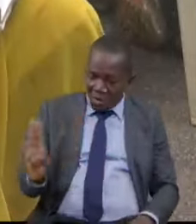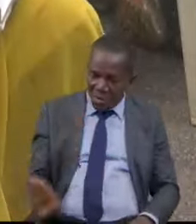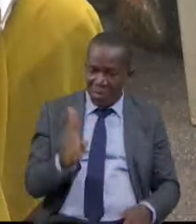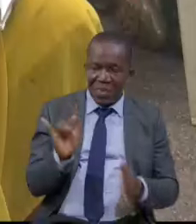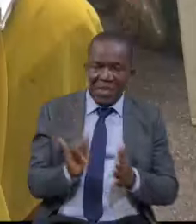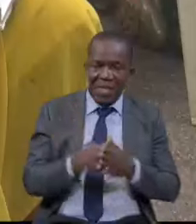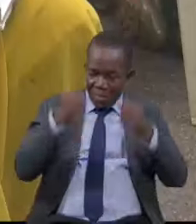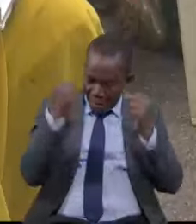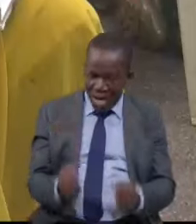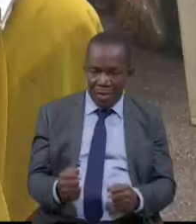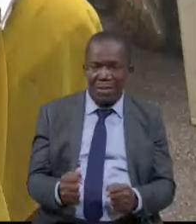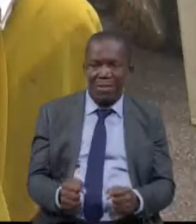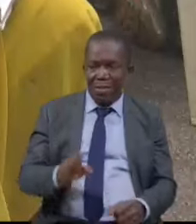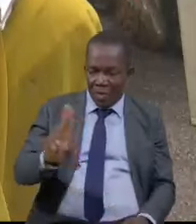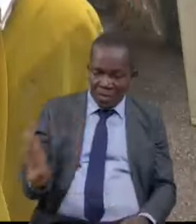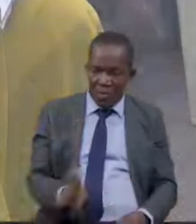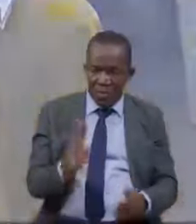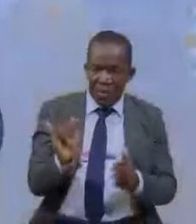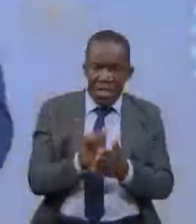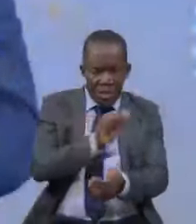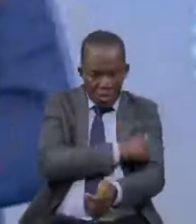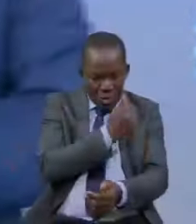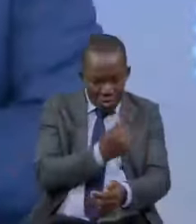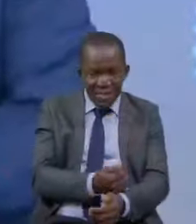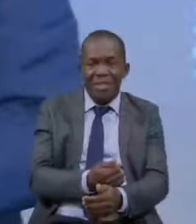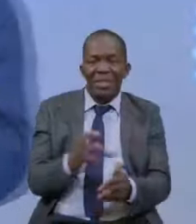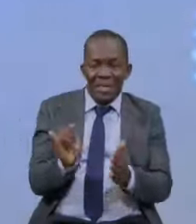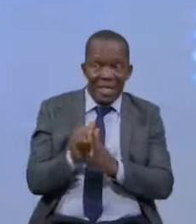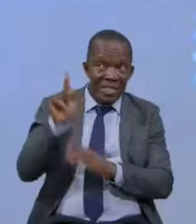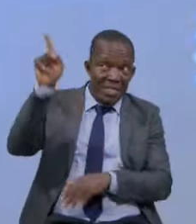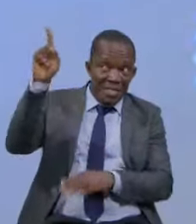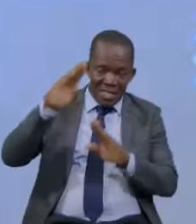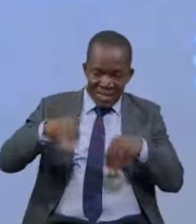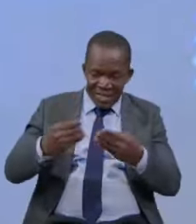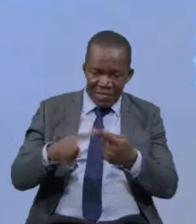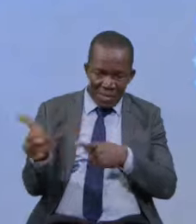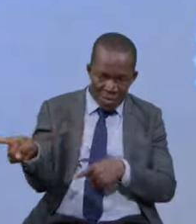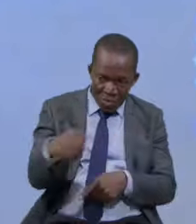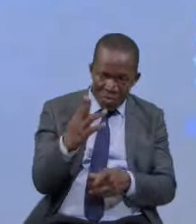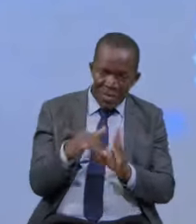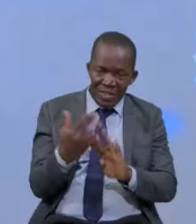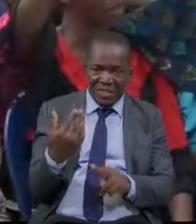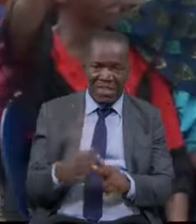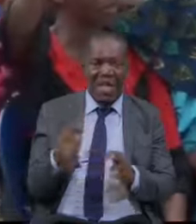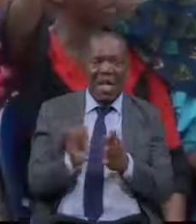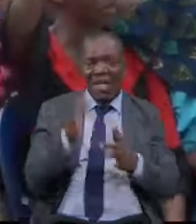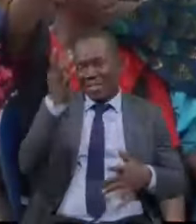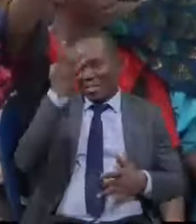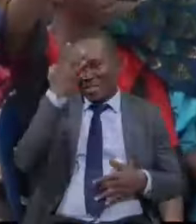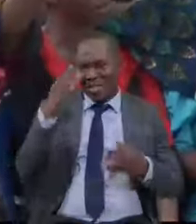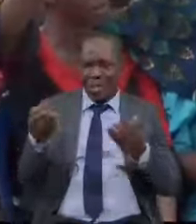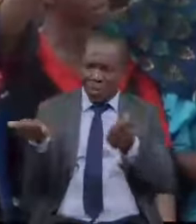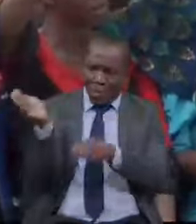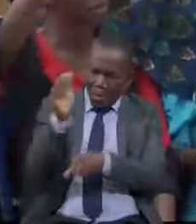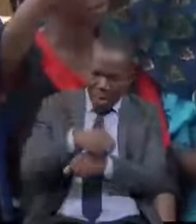and use the authority that he gives you. Sickness will bow before you. Demons will